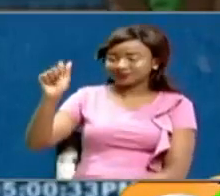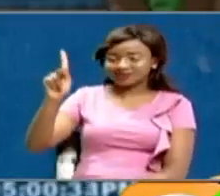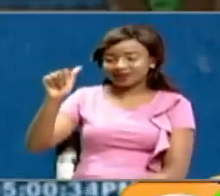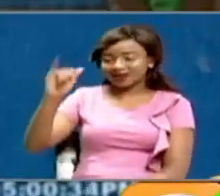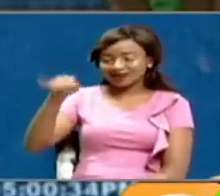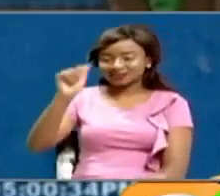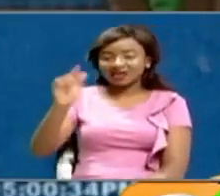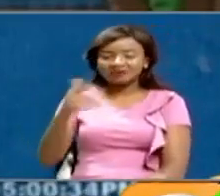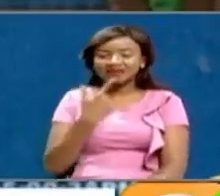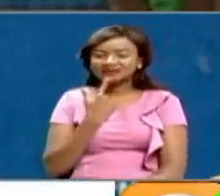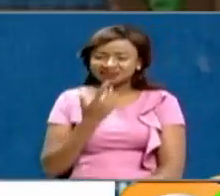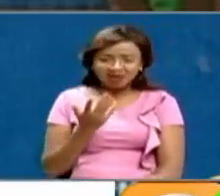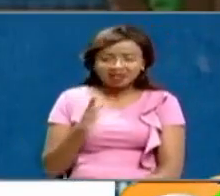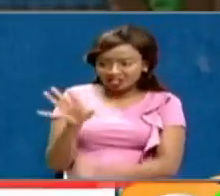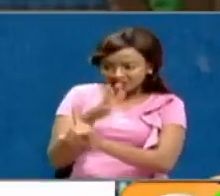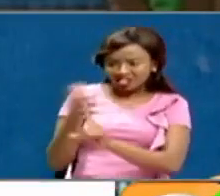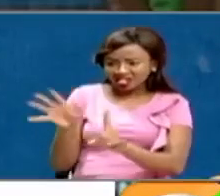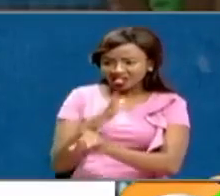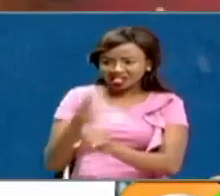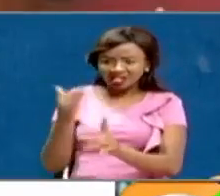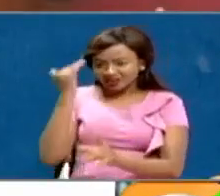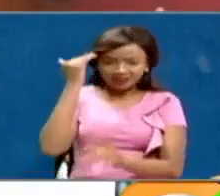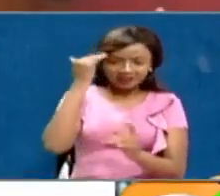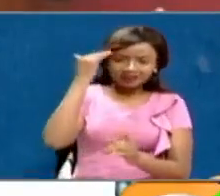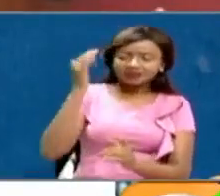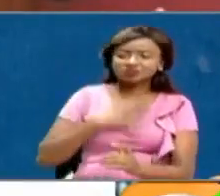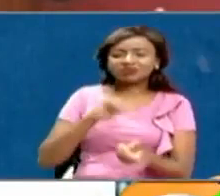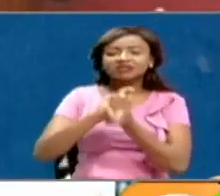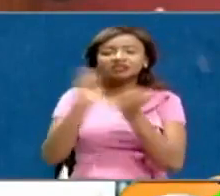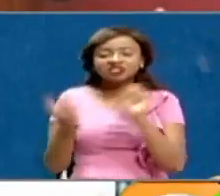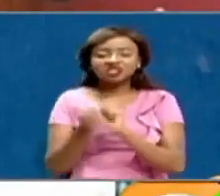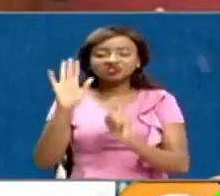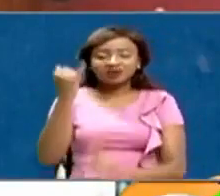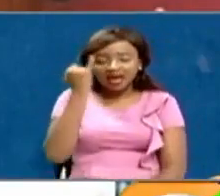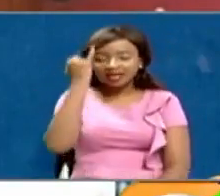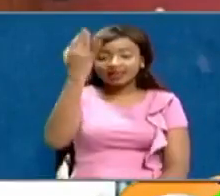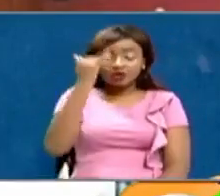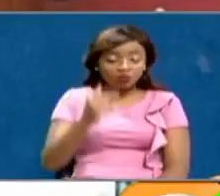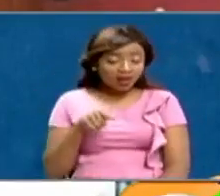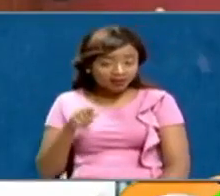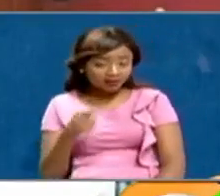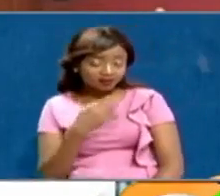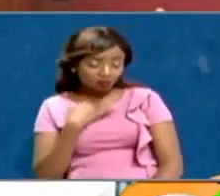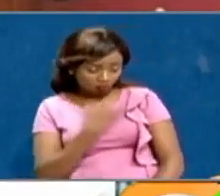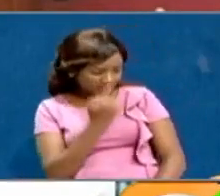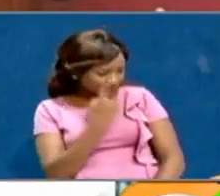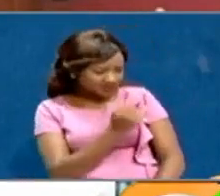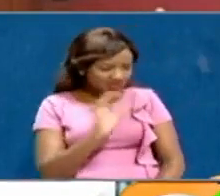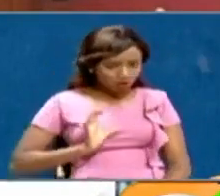akidai kuhangaishwa ili abadili mkondo baada ya kuwasilisha pendekezo la kupiga msasa mfumo wa kamati ya